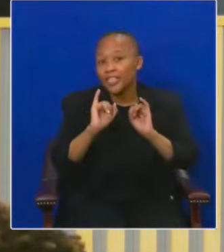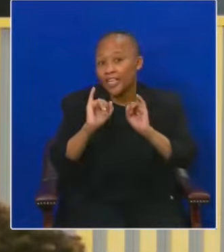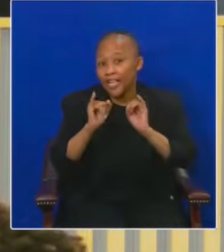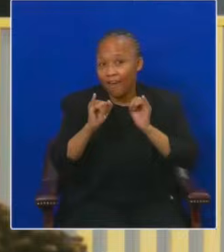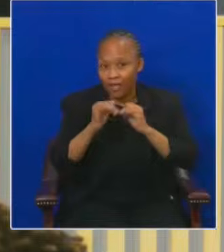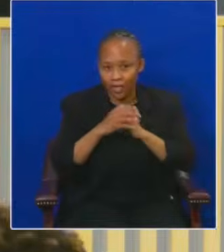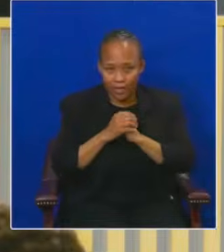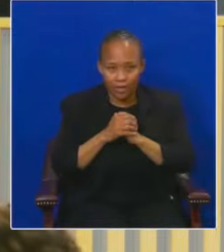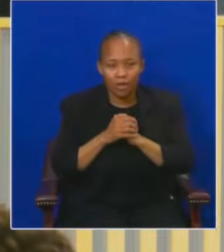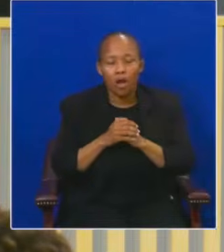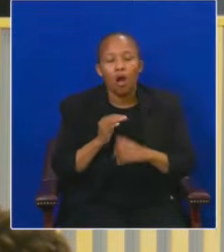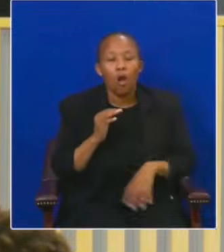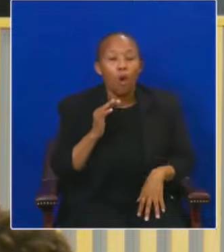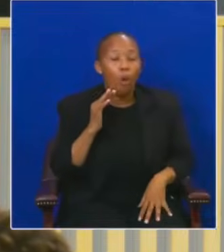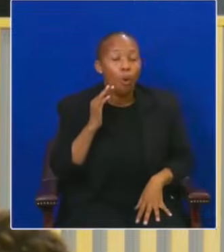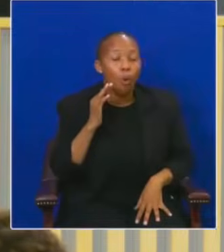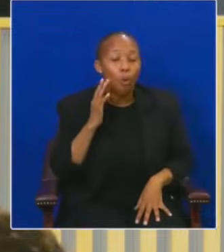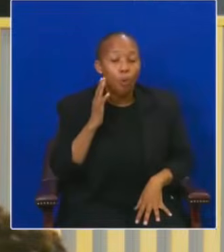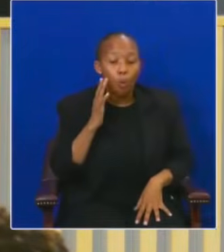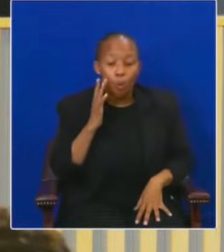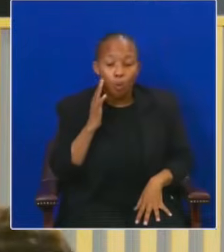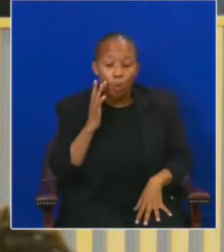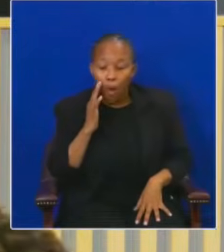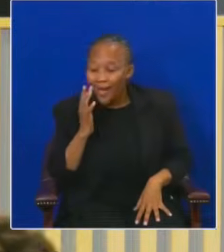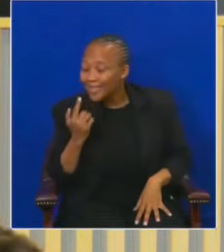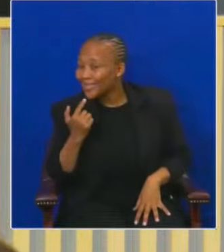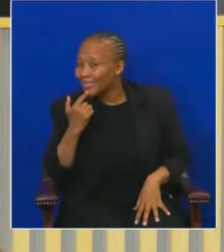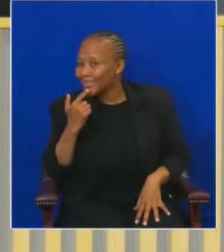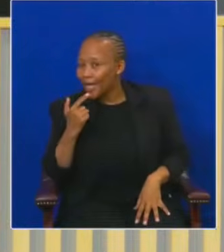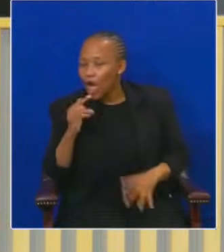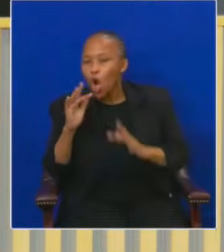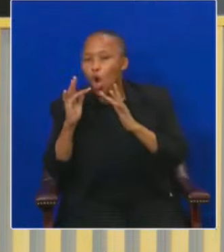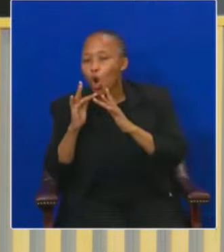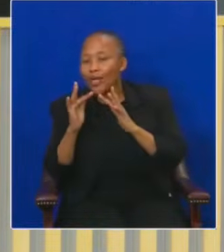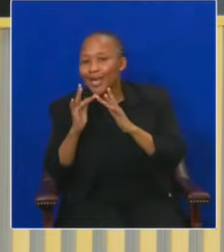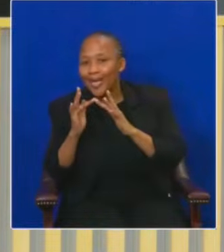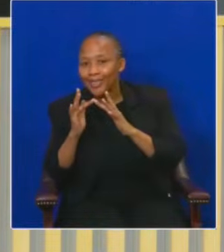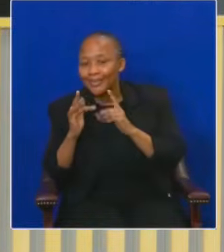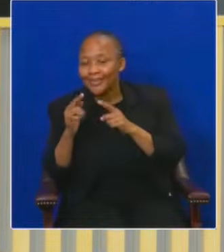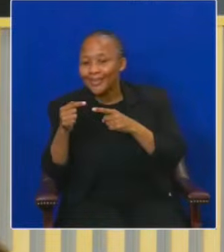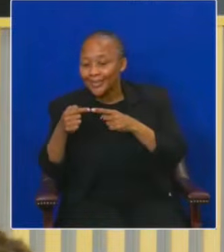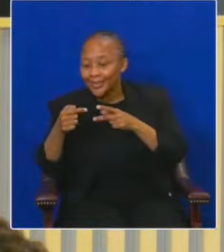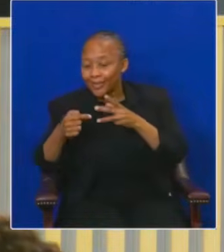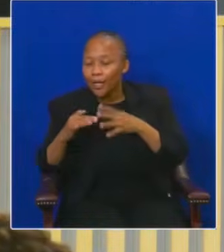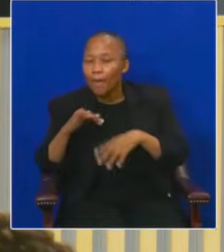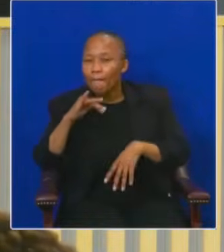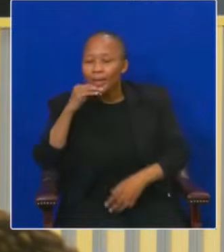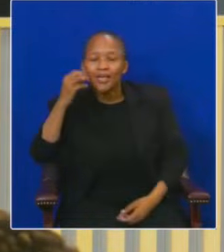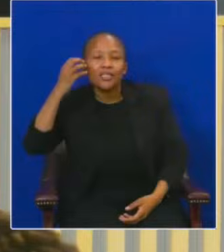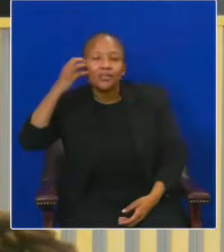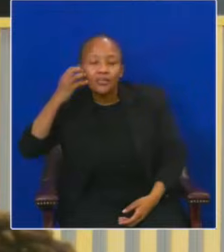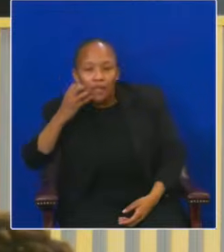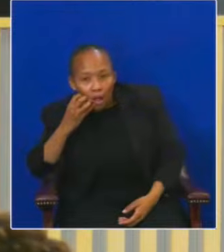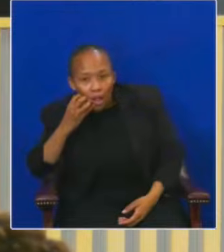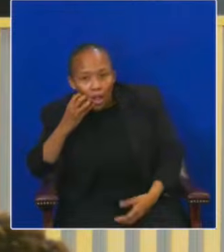details, do you mean their personal cellular phone numbers or their office contact details?